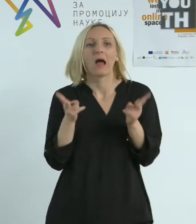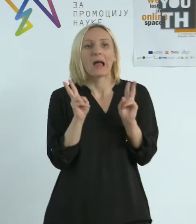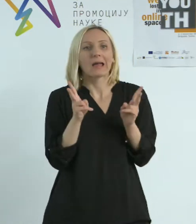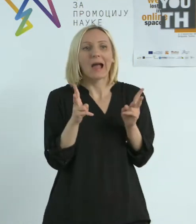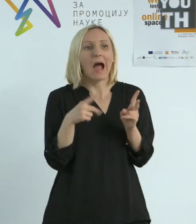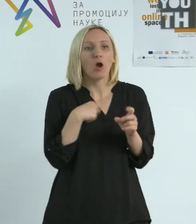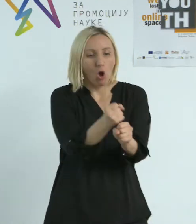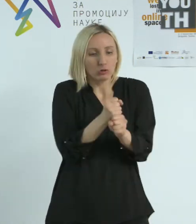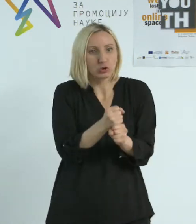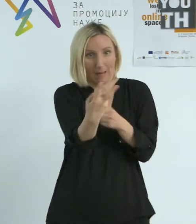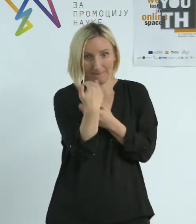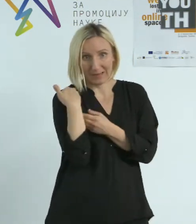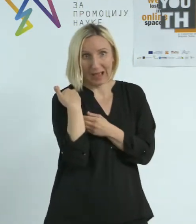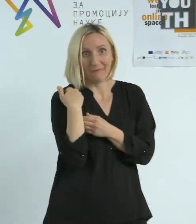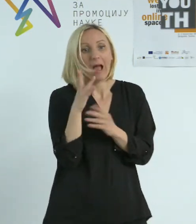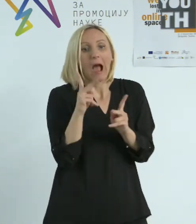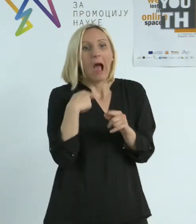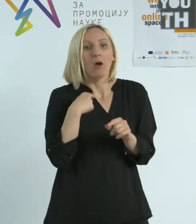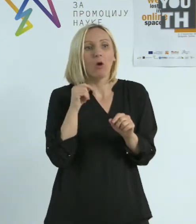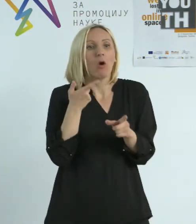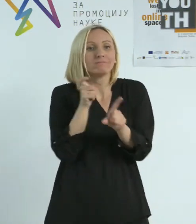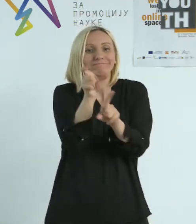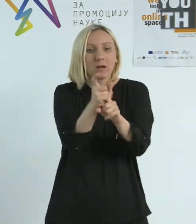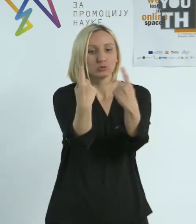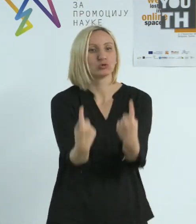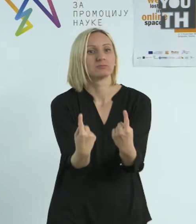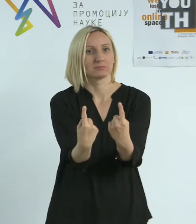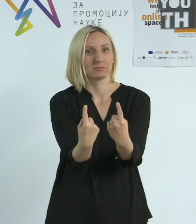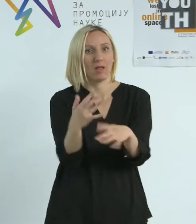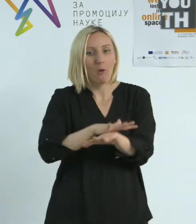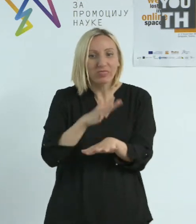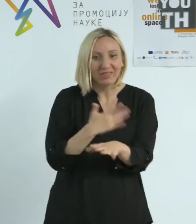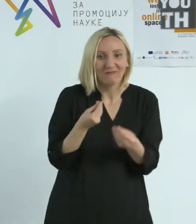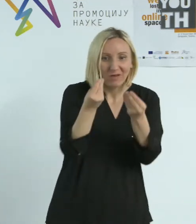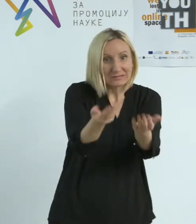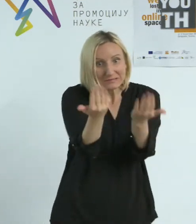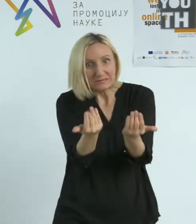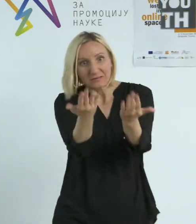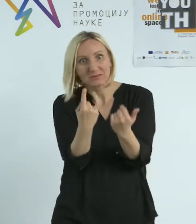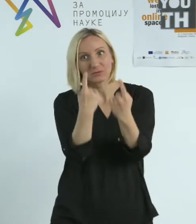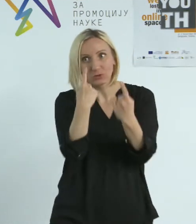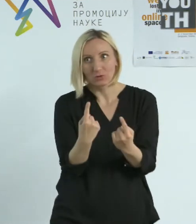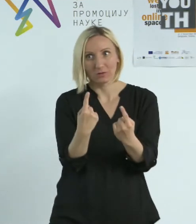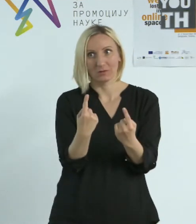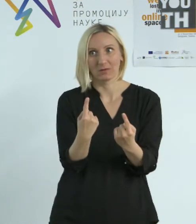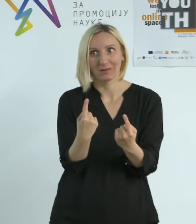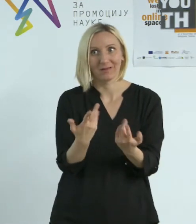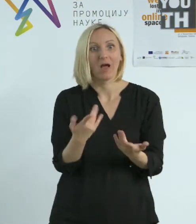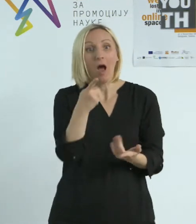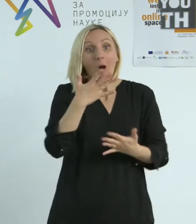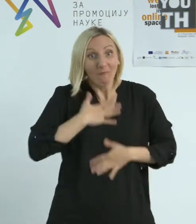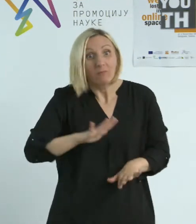of e-learning during the course, because first day, okay, I'm here, I'm very enthusiastic, I want to know more,